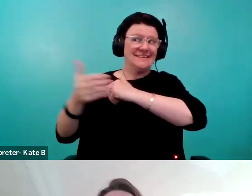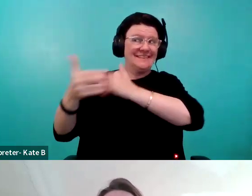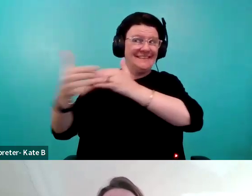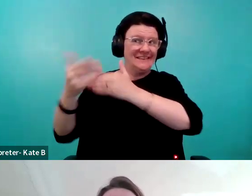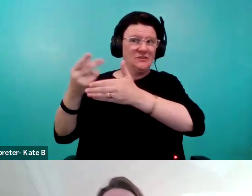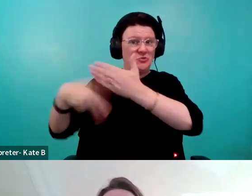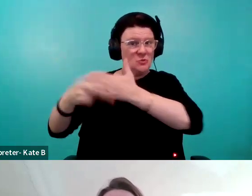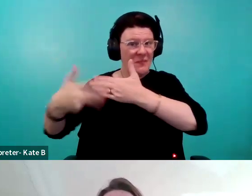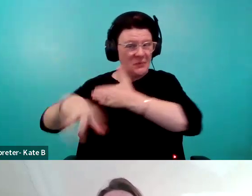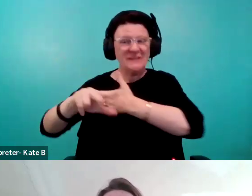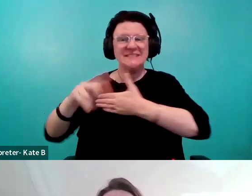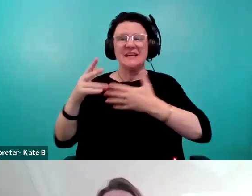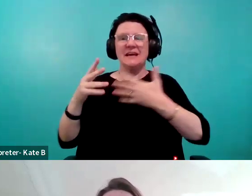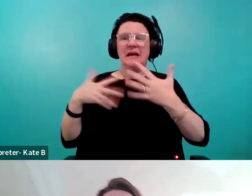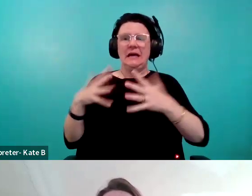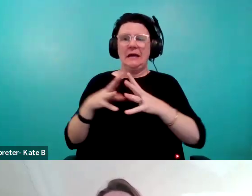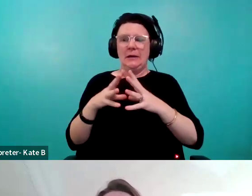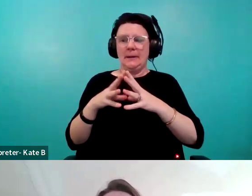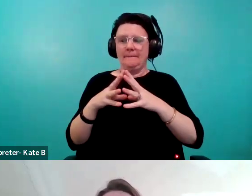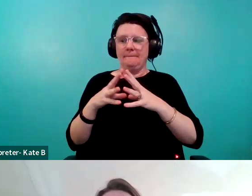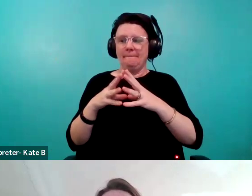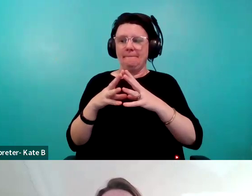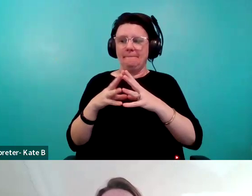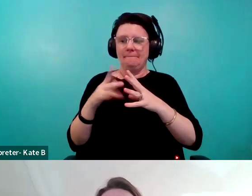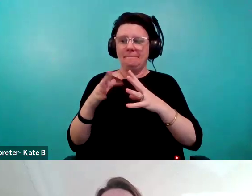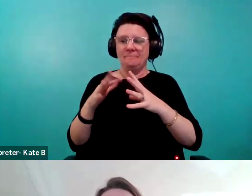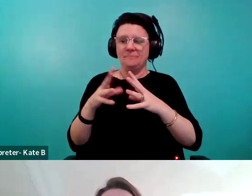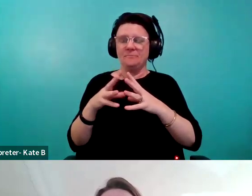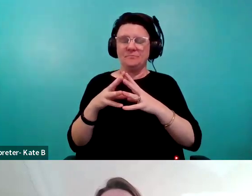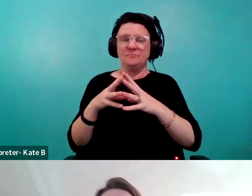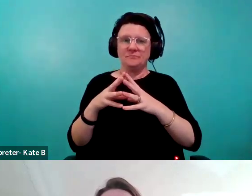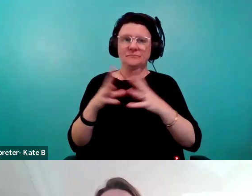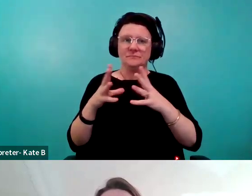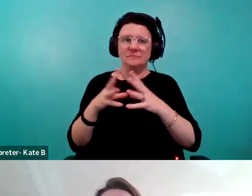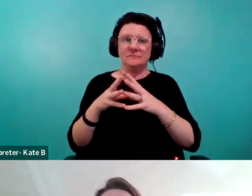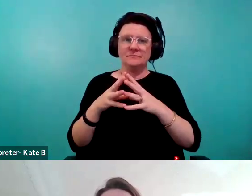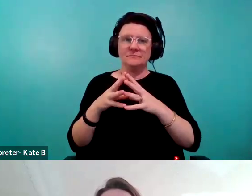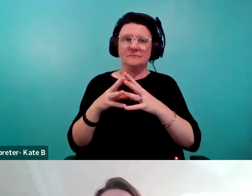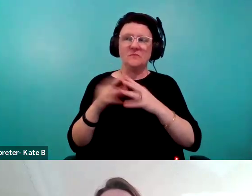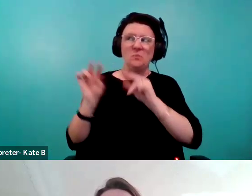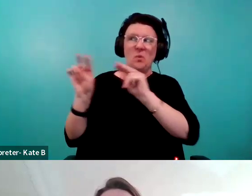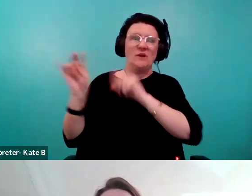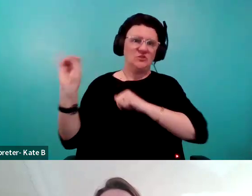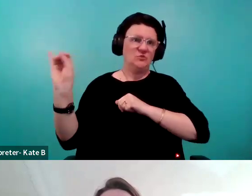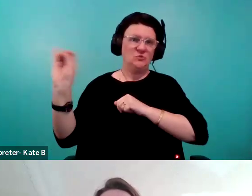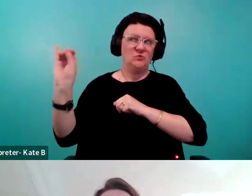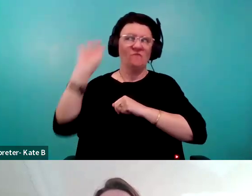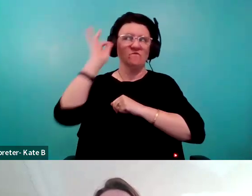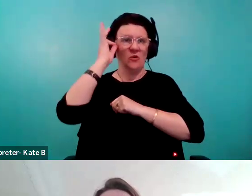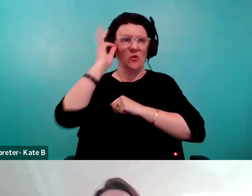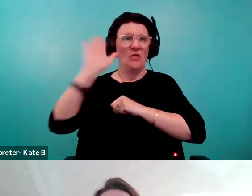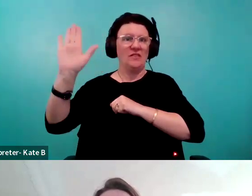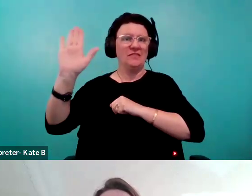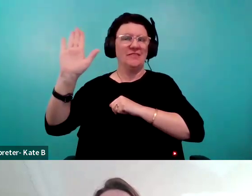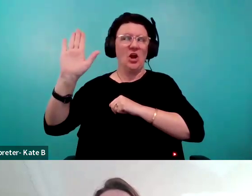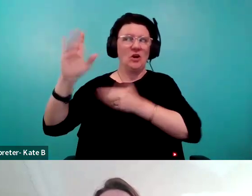couple of weeks. But we have been trying to keep an eye on that also, and I'll